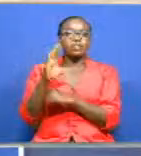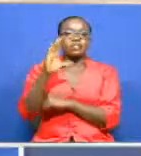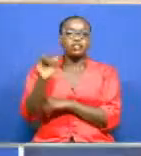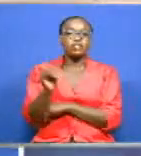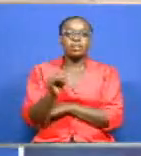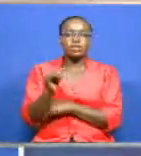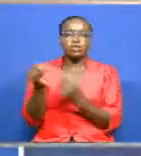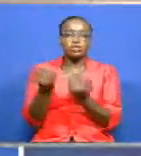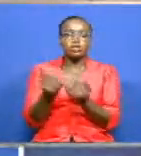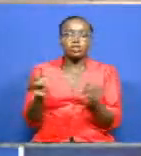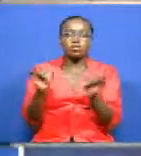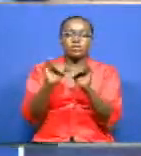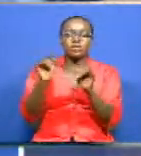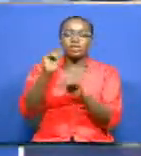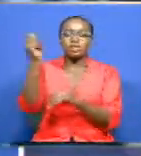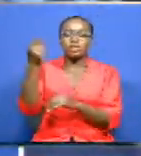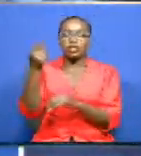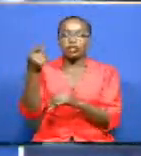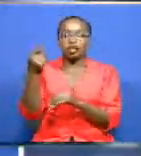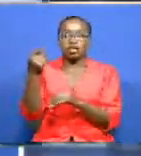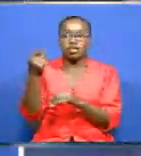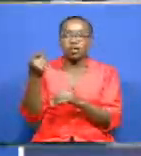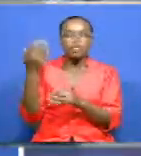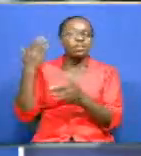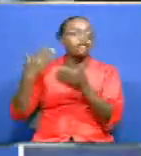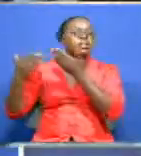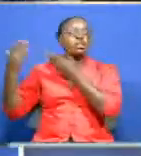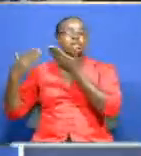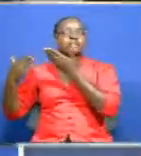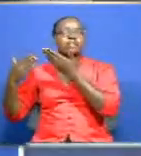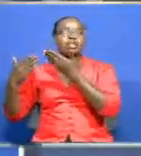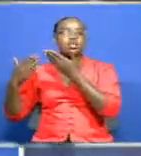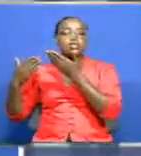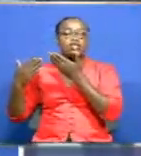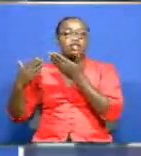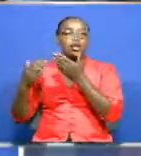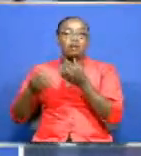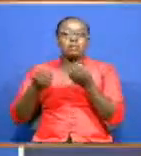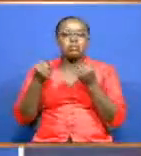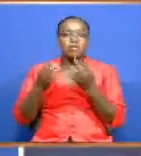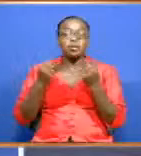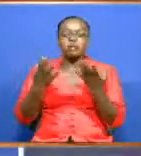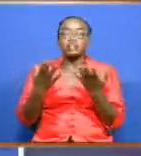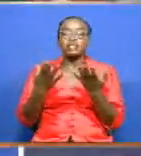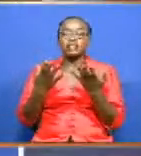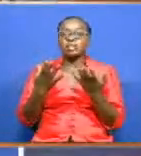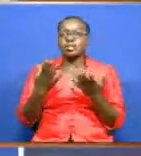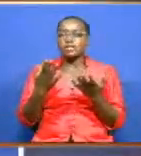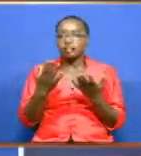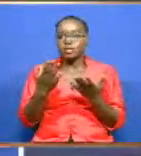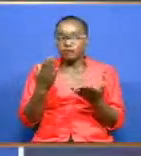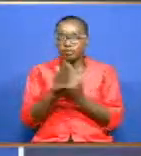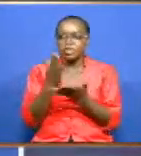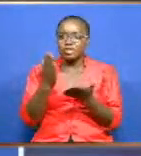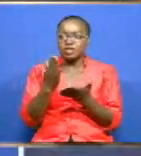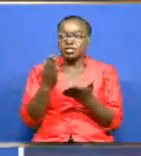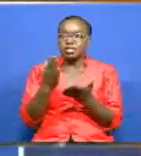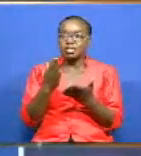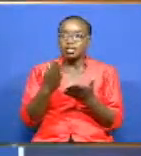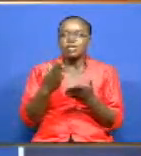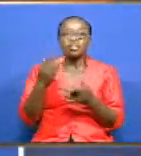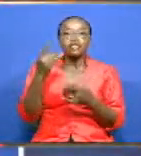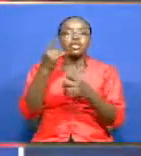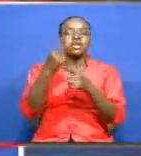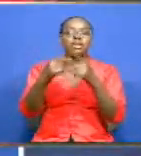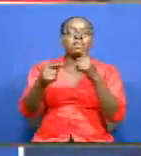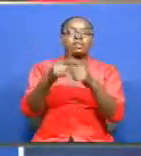of independent Kenya goes down in the annals of history as one that was characterized by many firsts. The first being him presiding over the nullification